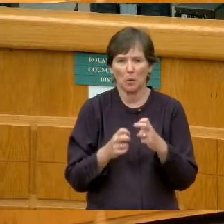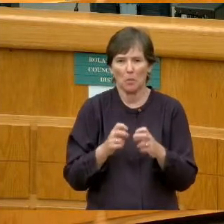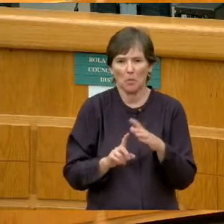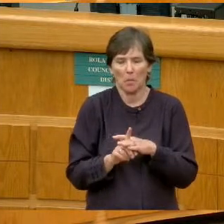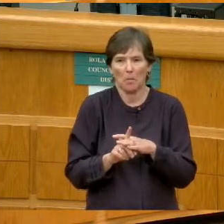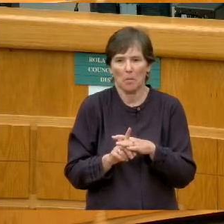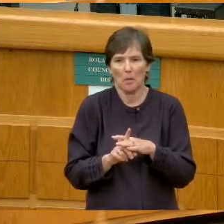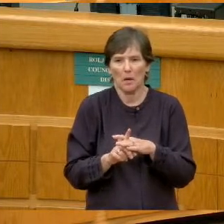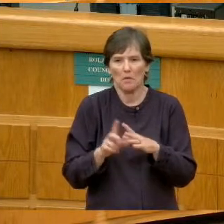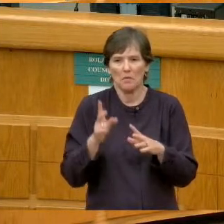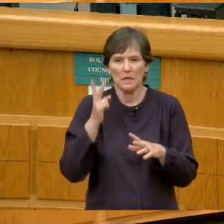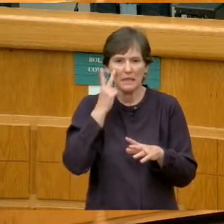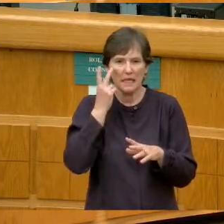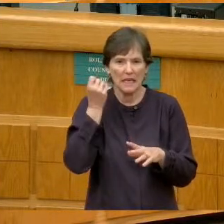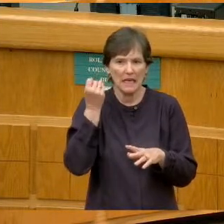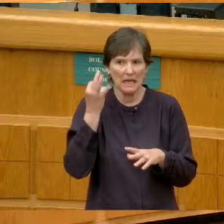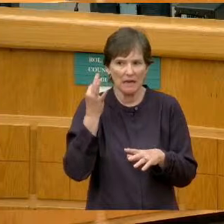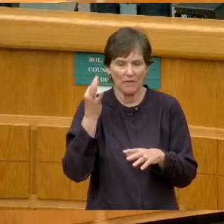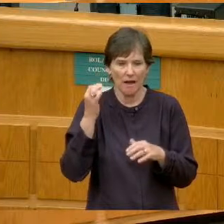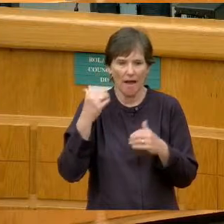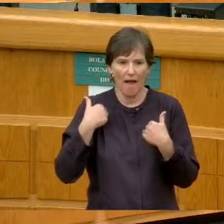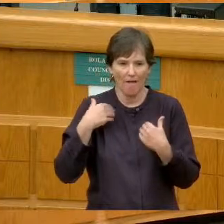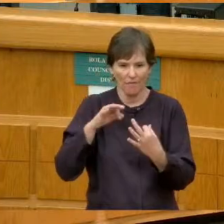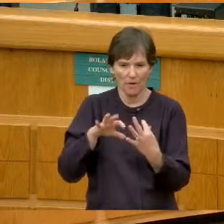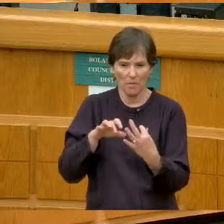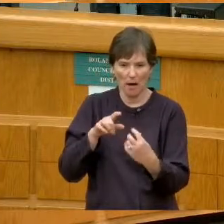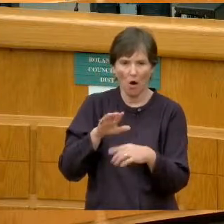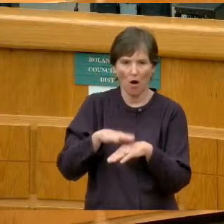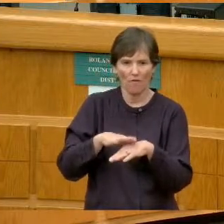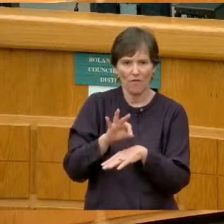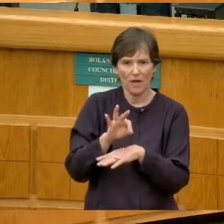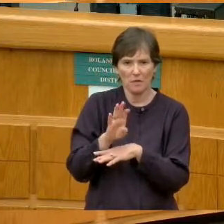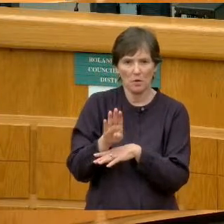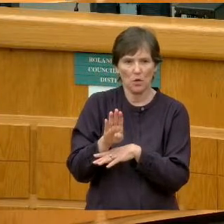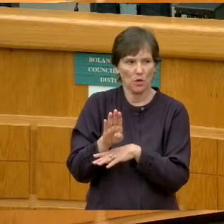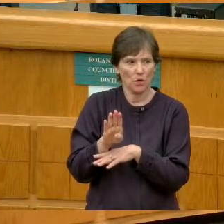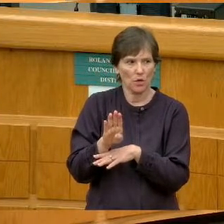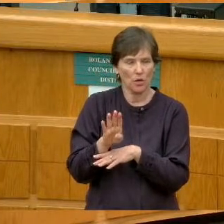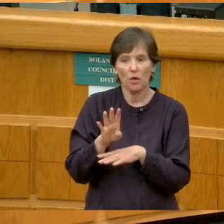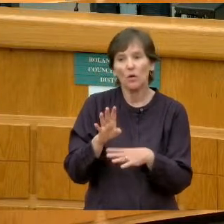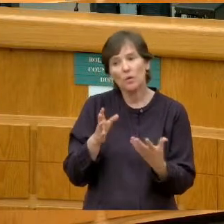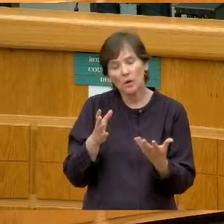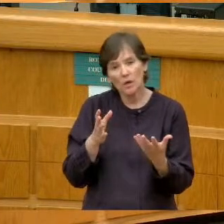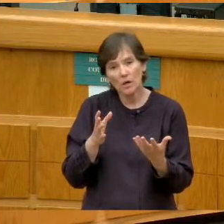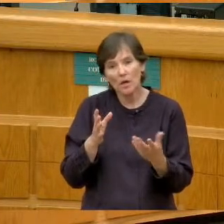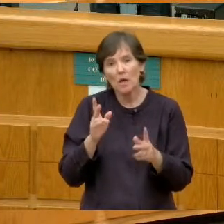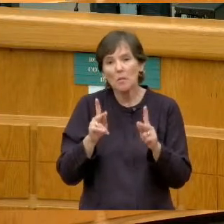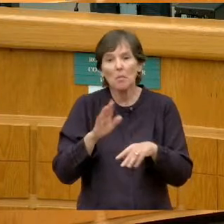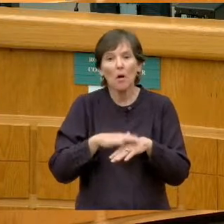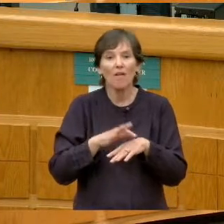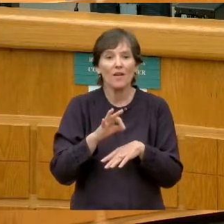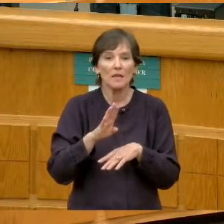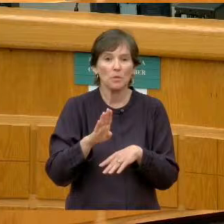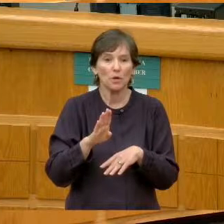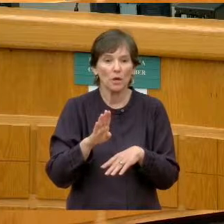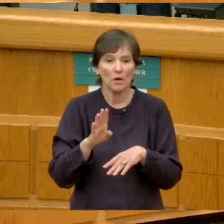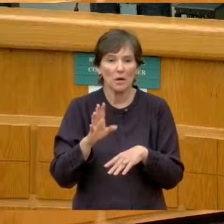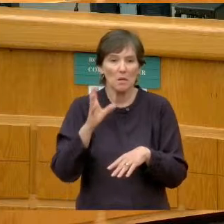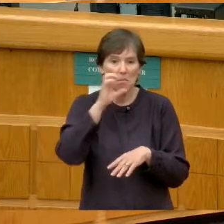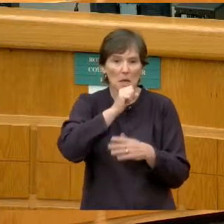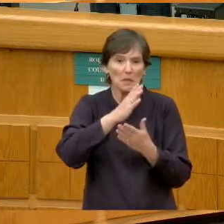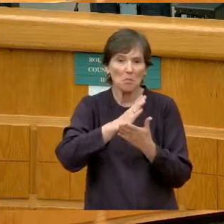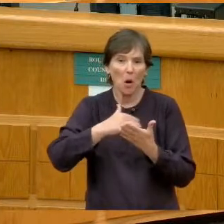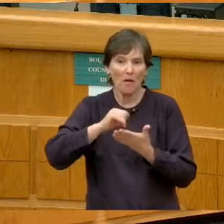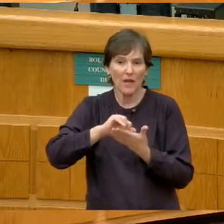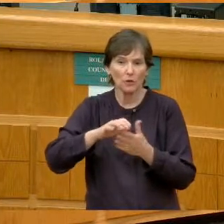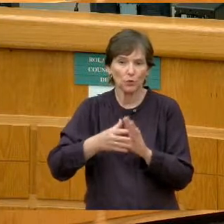see if anybody tells me on Facebook if they can hear me. Okay. Well, you guys missed the rest of the story, so we may have to